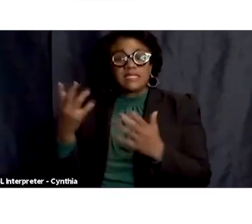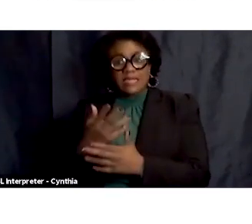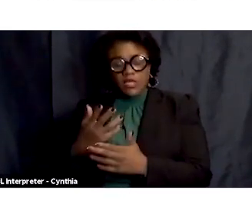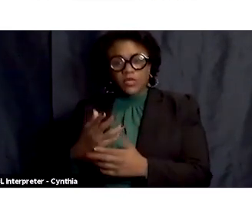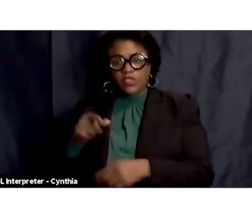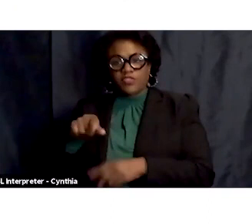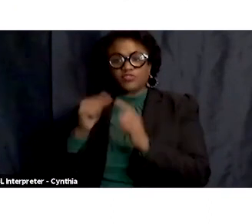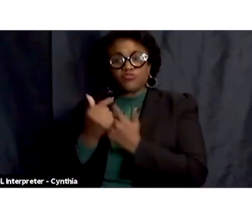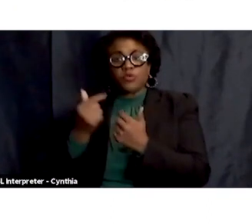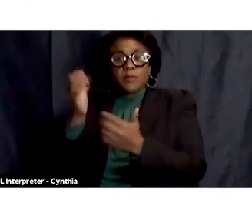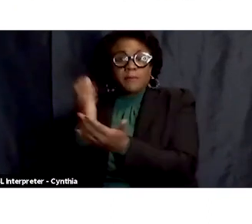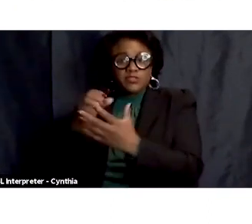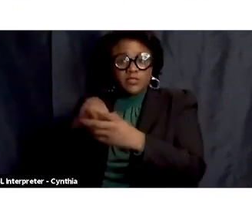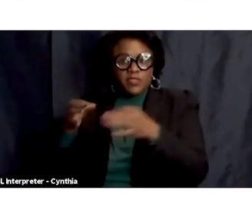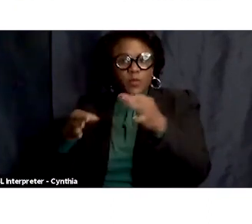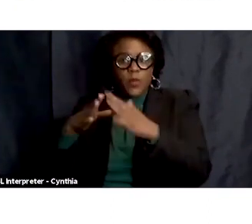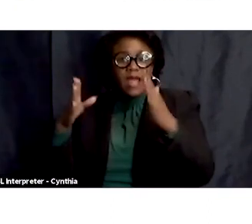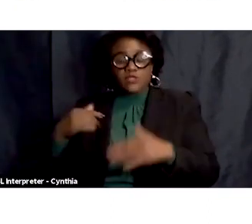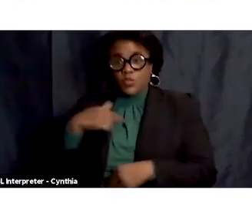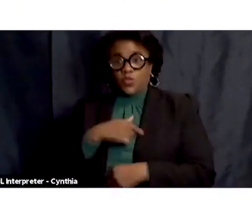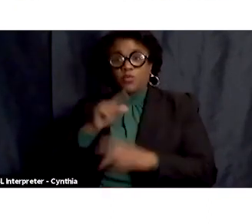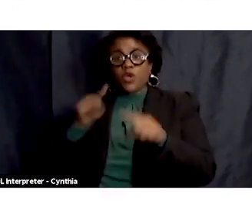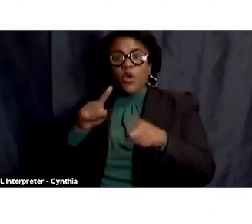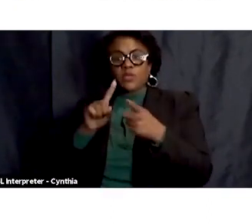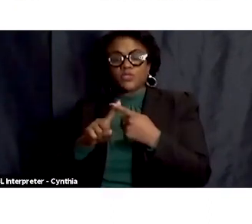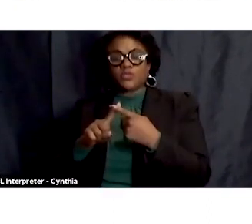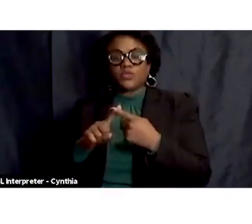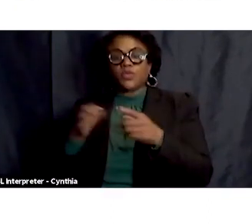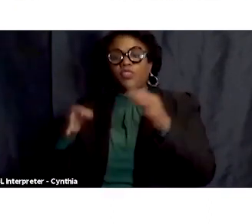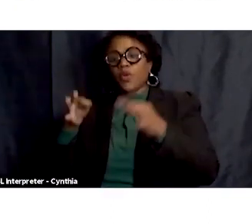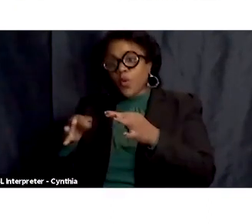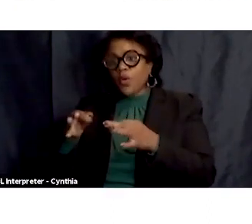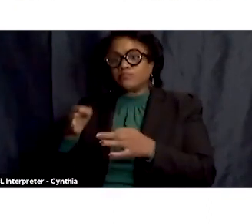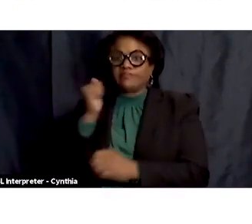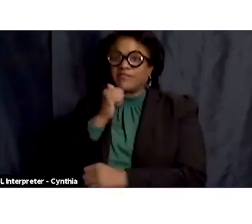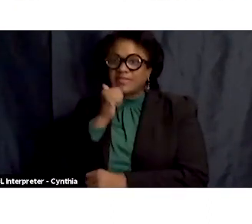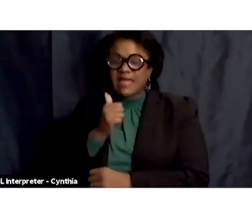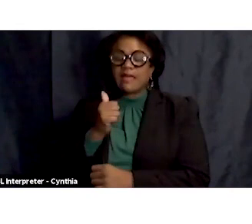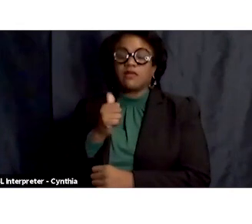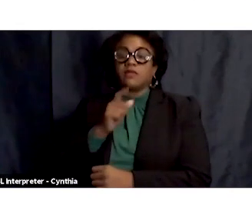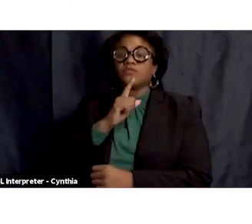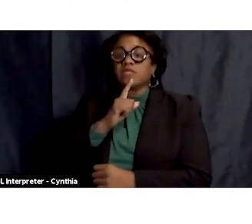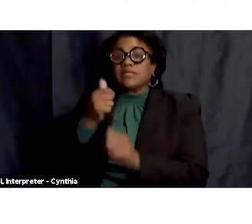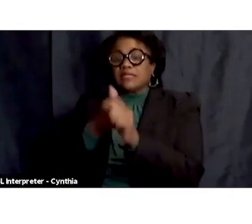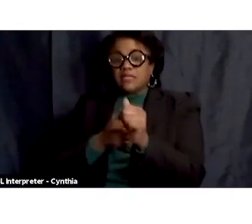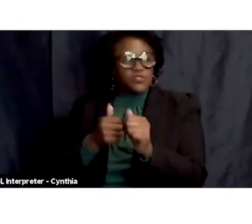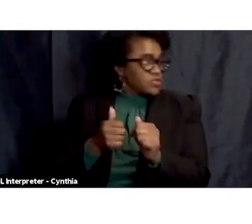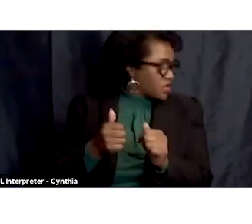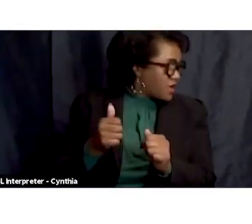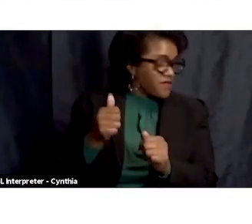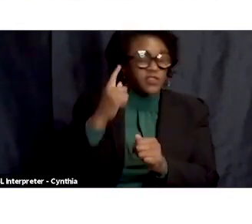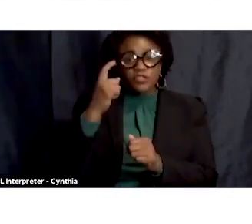this group picture in the courthouse, we were going to the court hearings every day, where essentially each of the